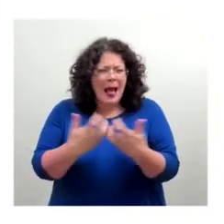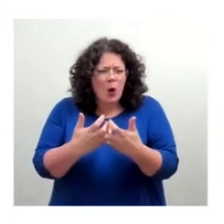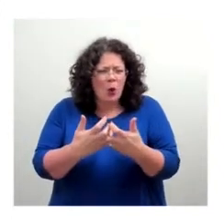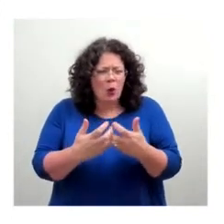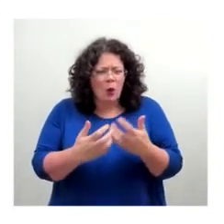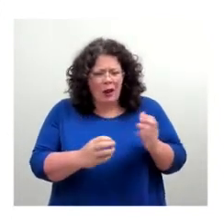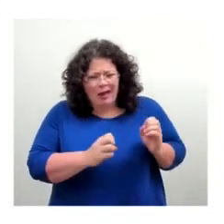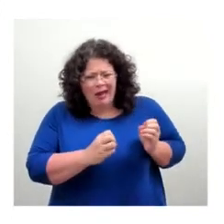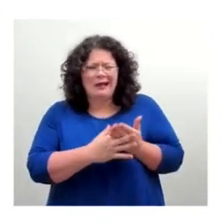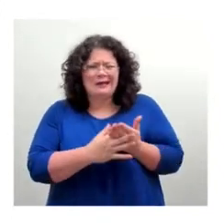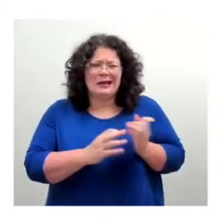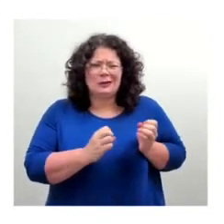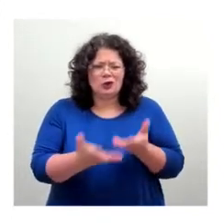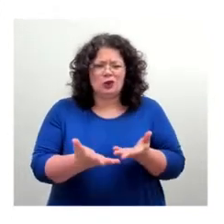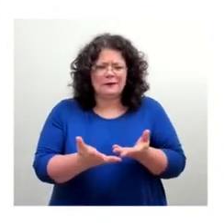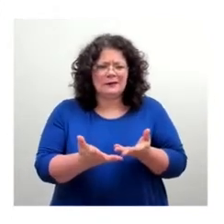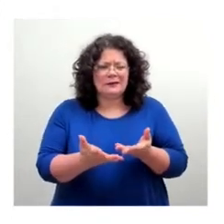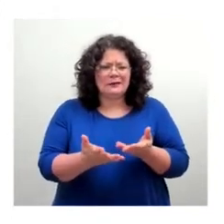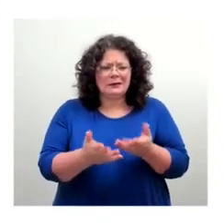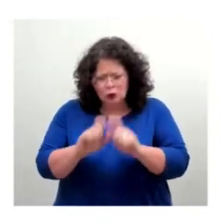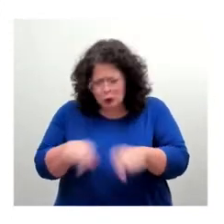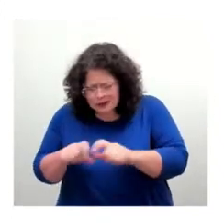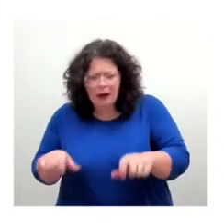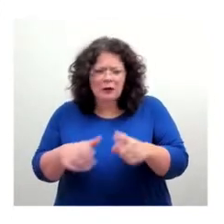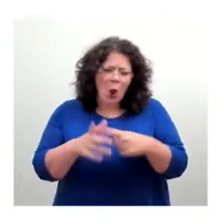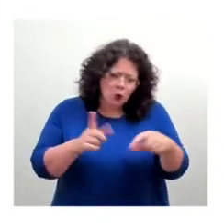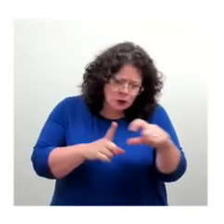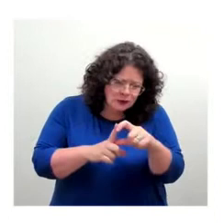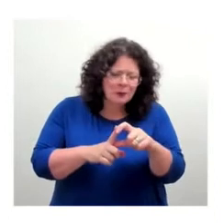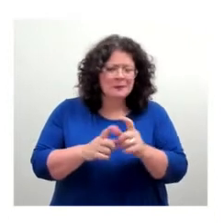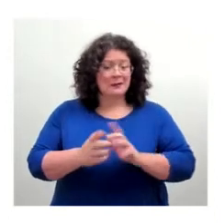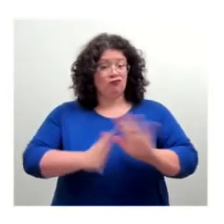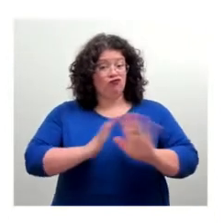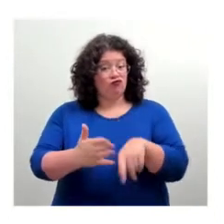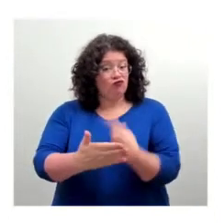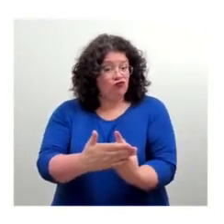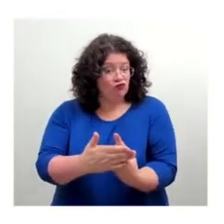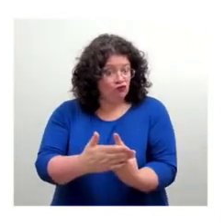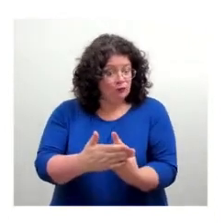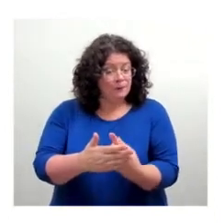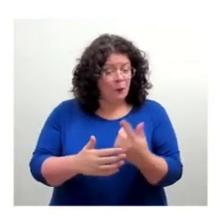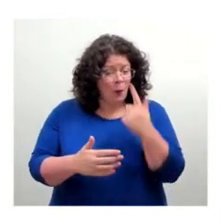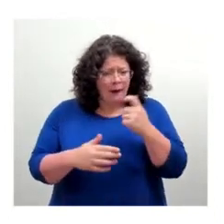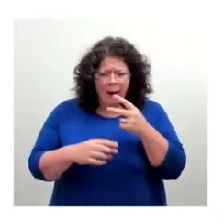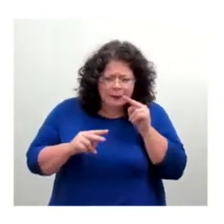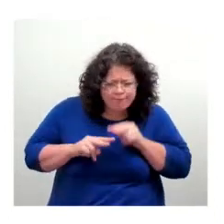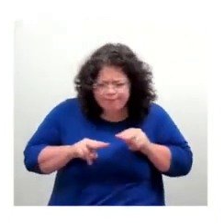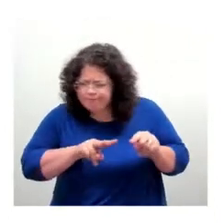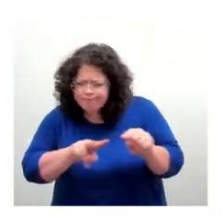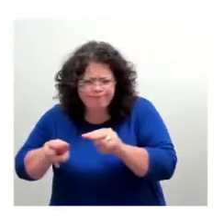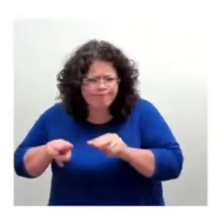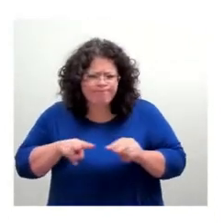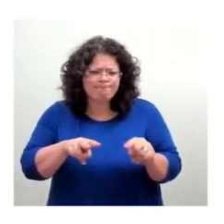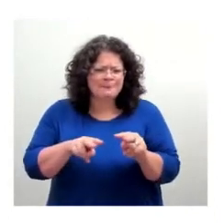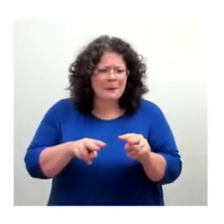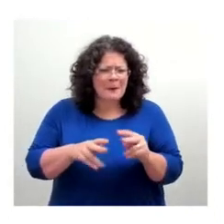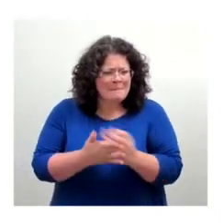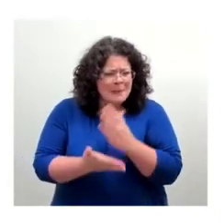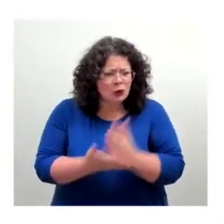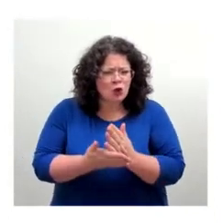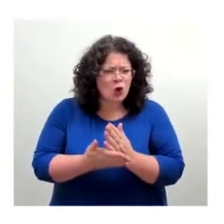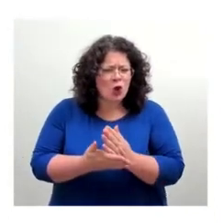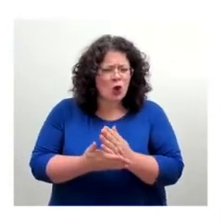track that, and we can make sure that, obviously, you shouldn't be waiting for broadcasts, and we need to look at ways to target